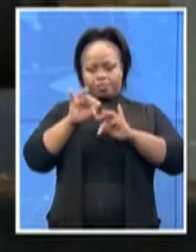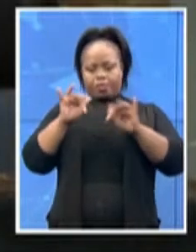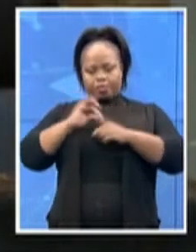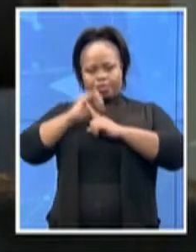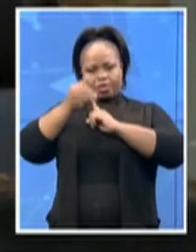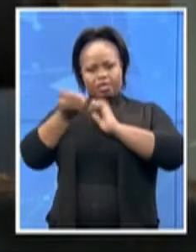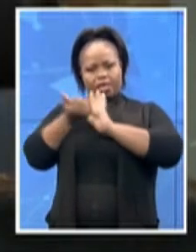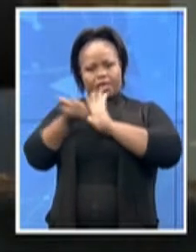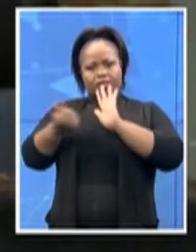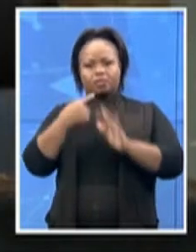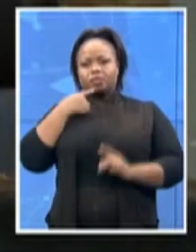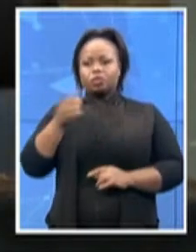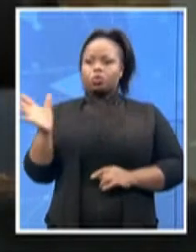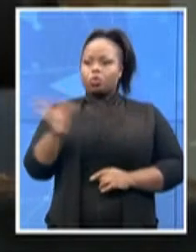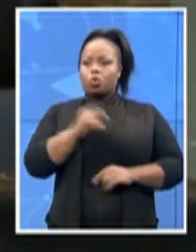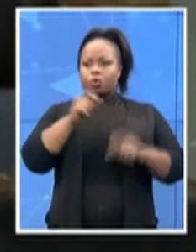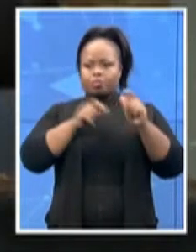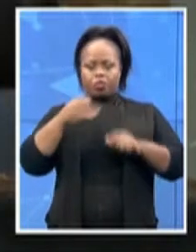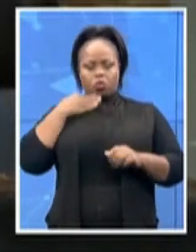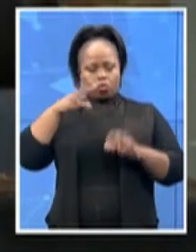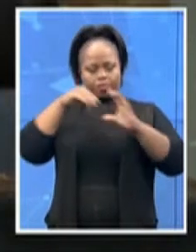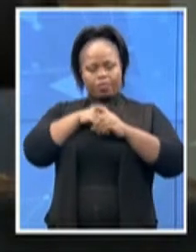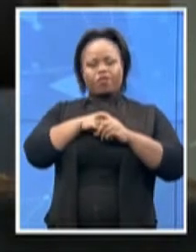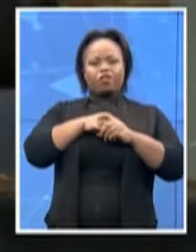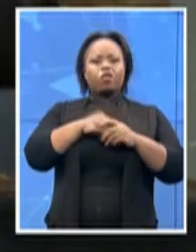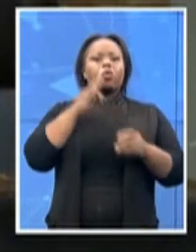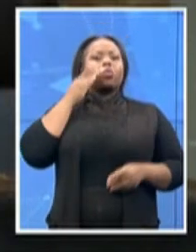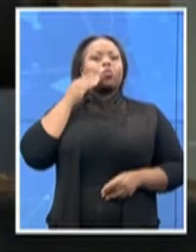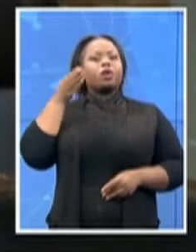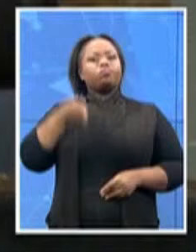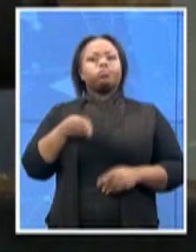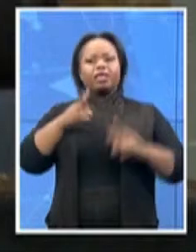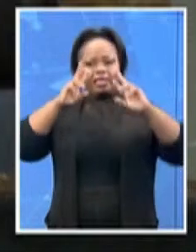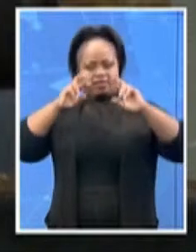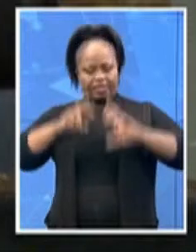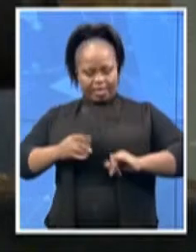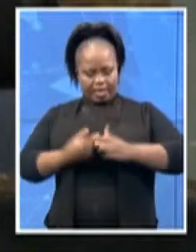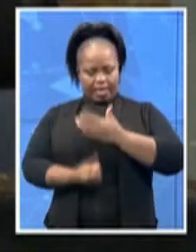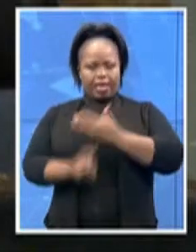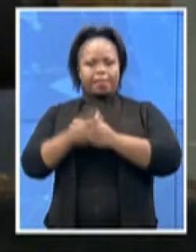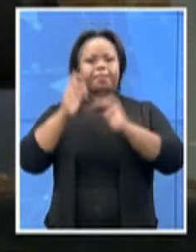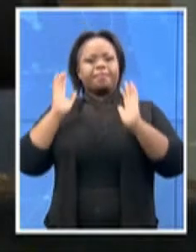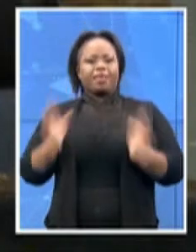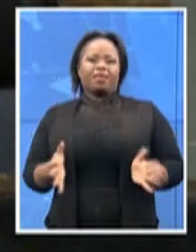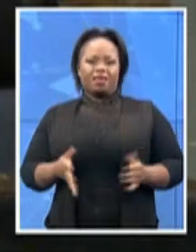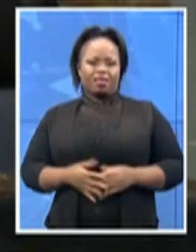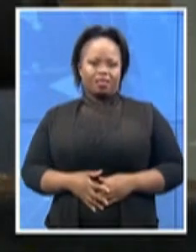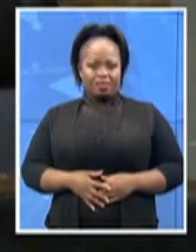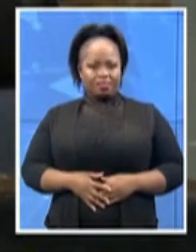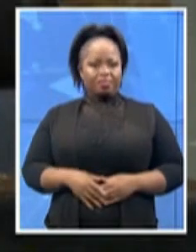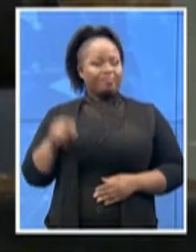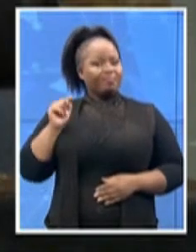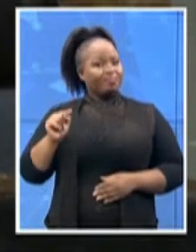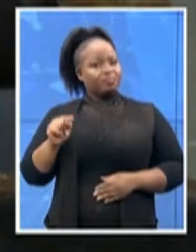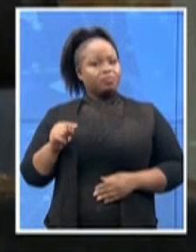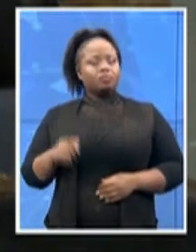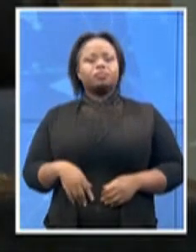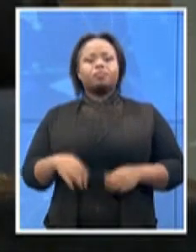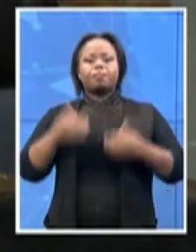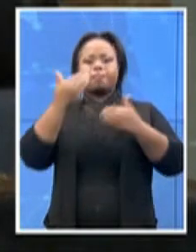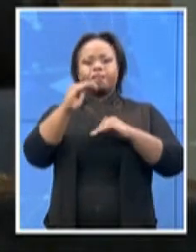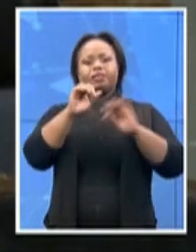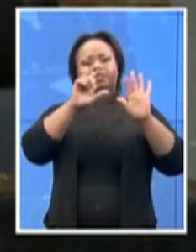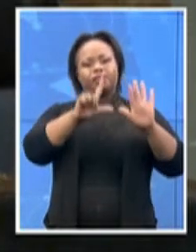only during an investigation. On a proper reading of Section 7, Sub 9,